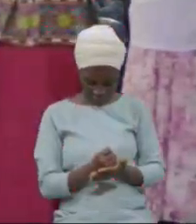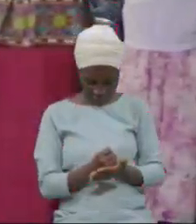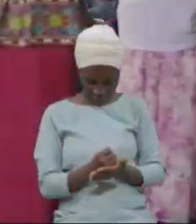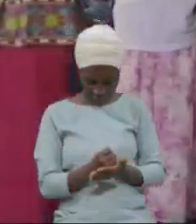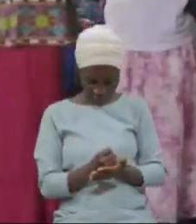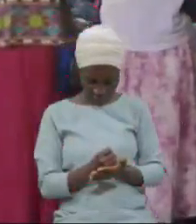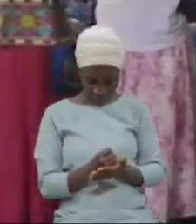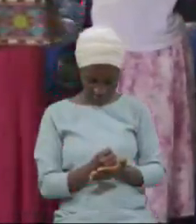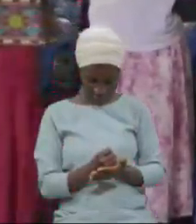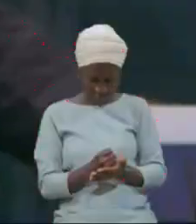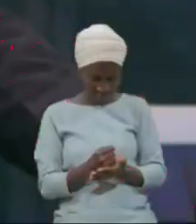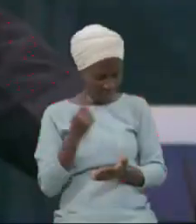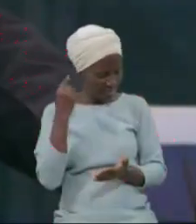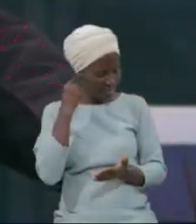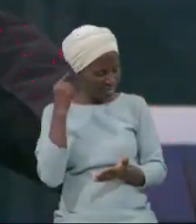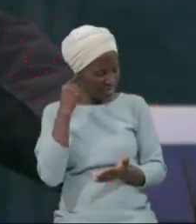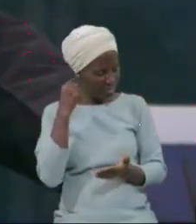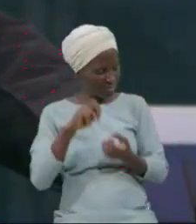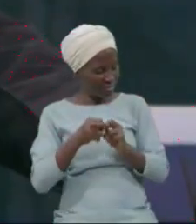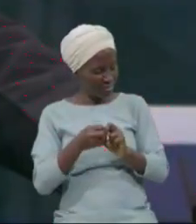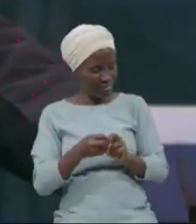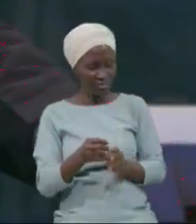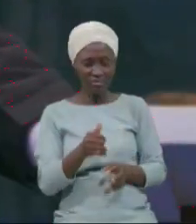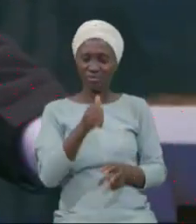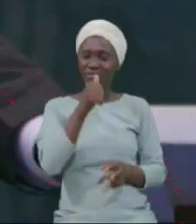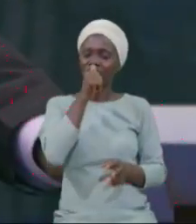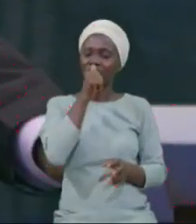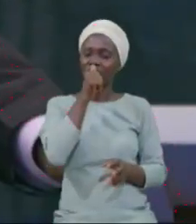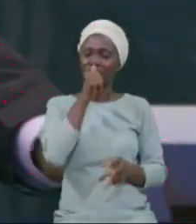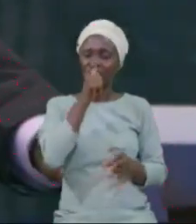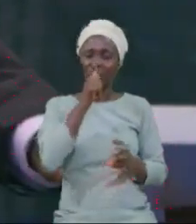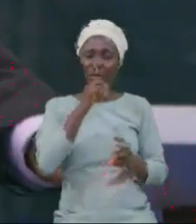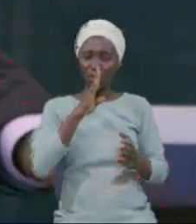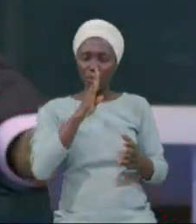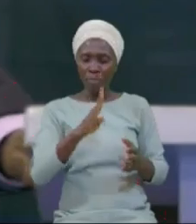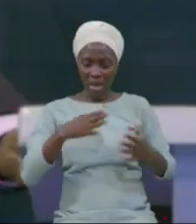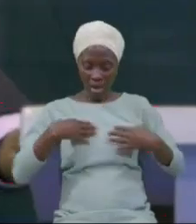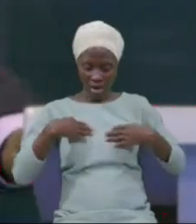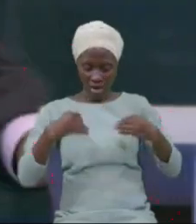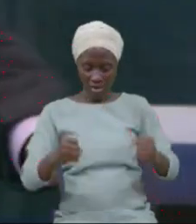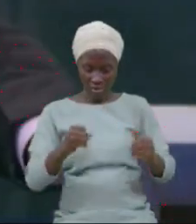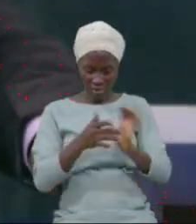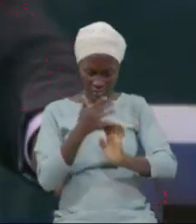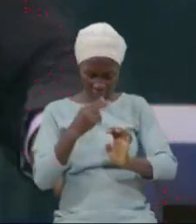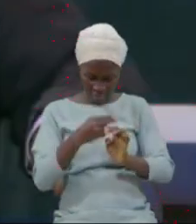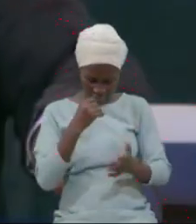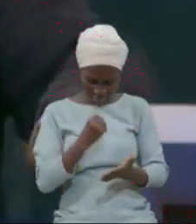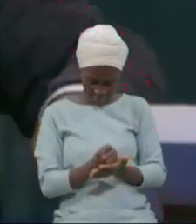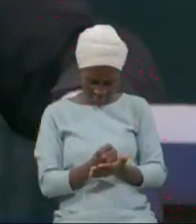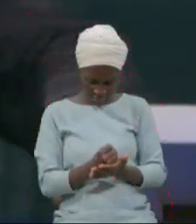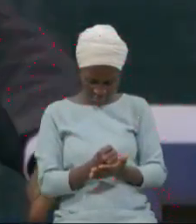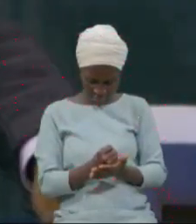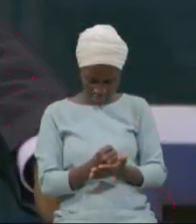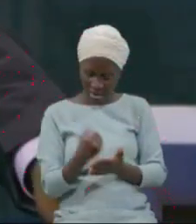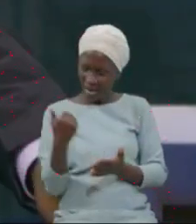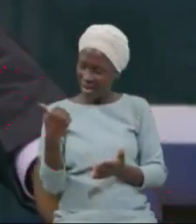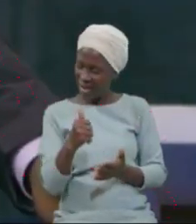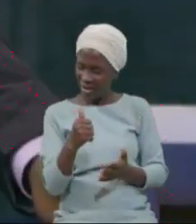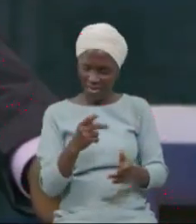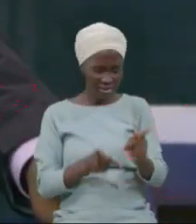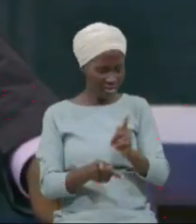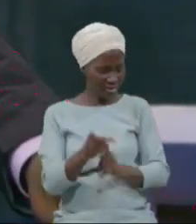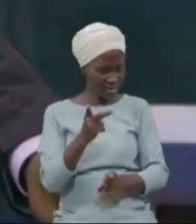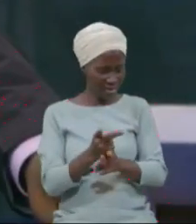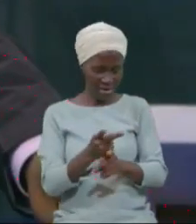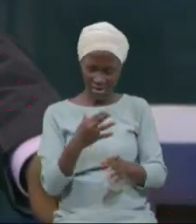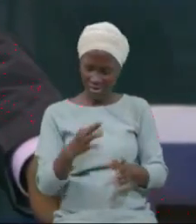problem, dumbness, be healed in Jesus' name. Any kind of swelling in your